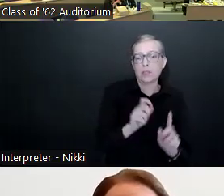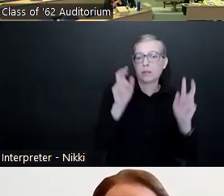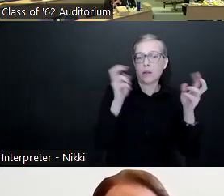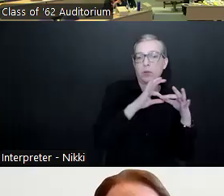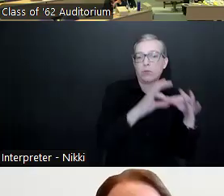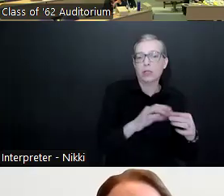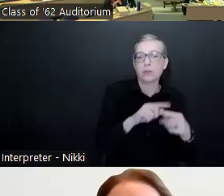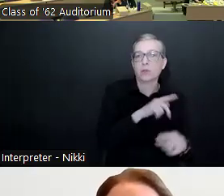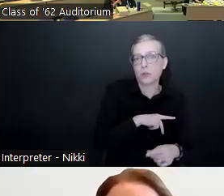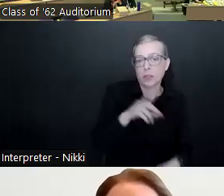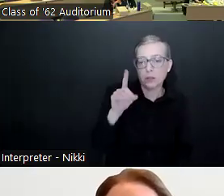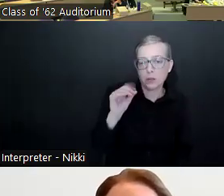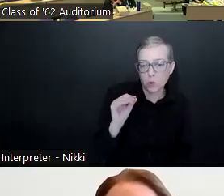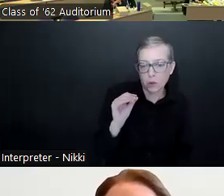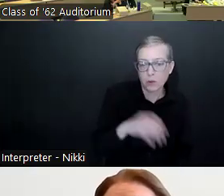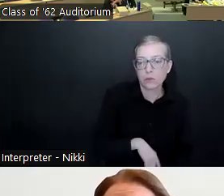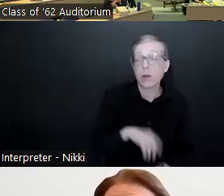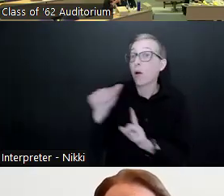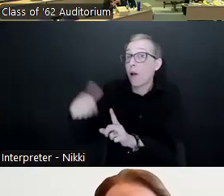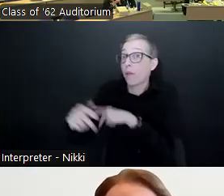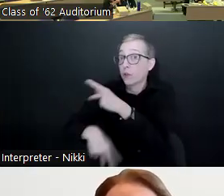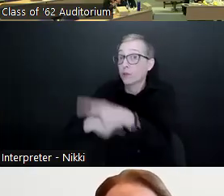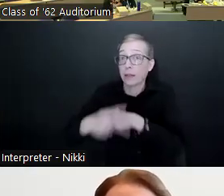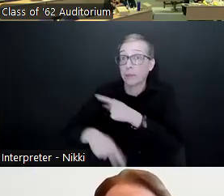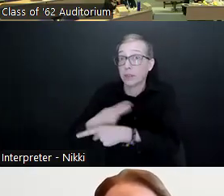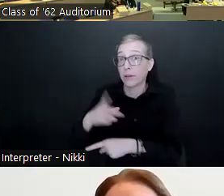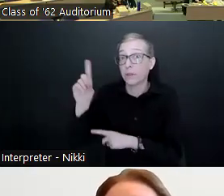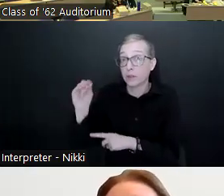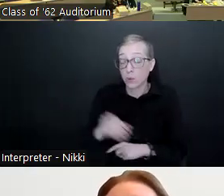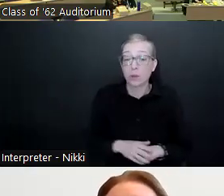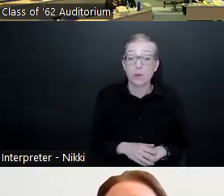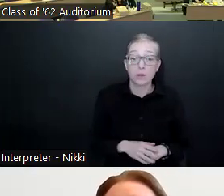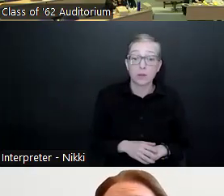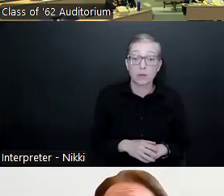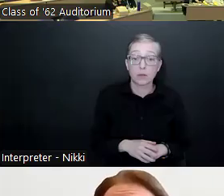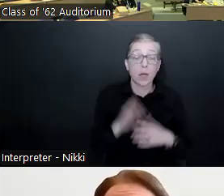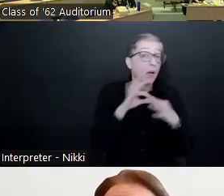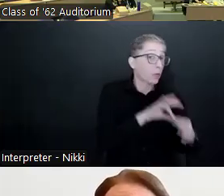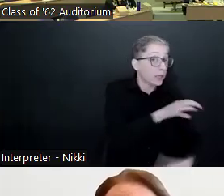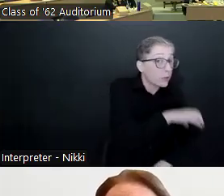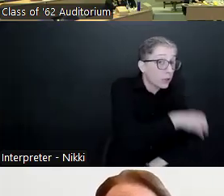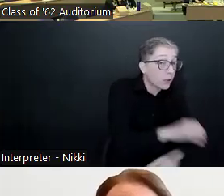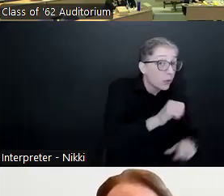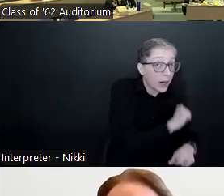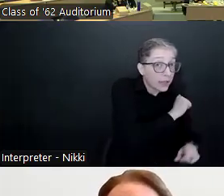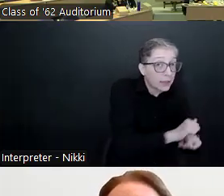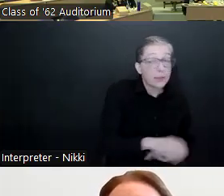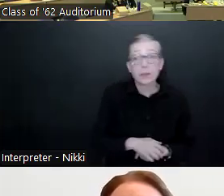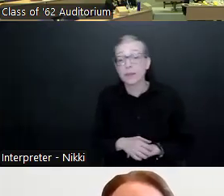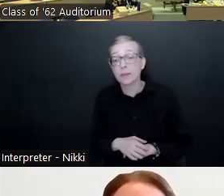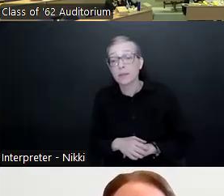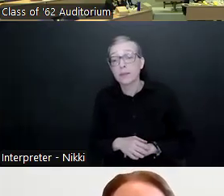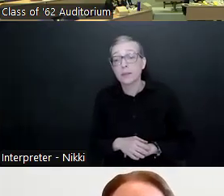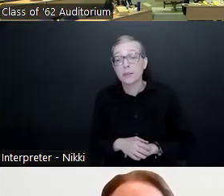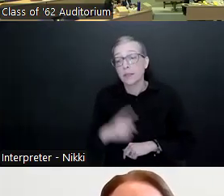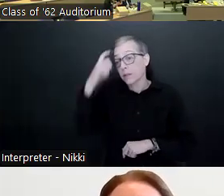a broad range of other disorders, mentalizing in clinical practice, mentalizing in mental health care,